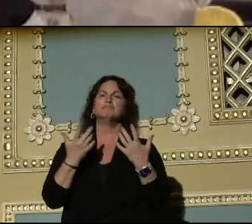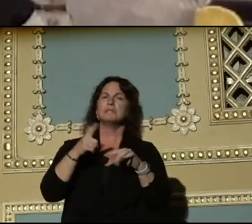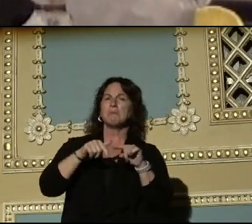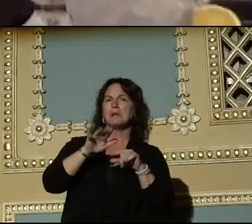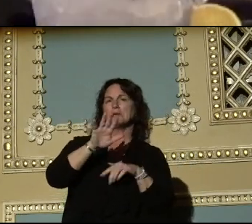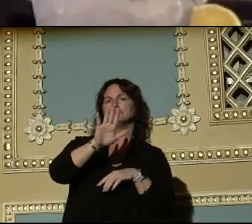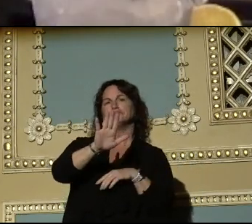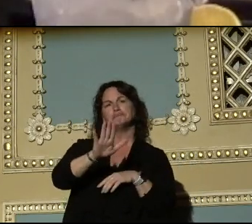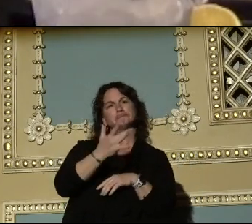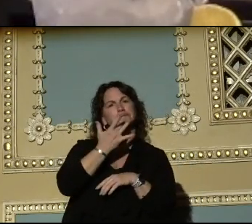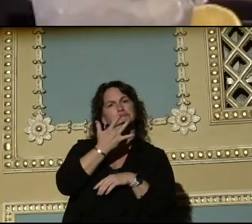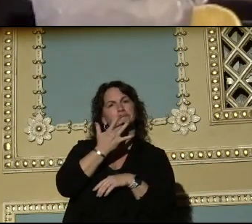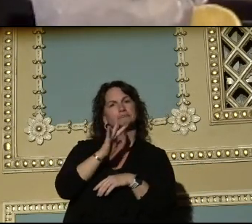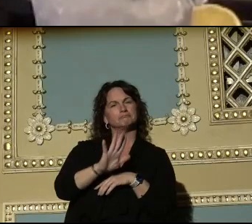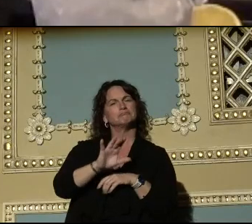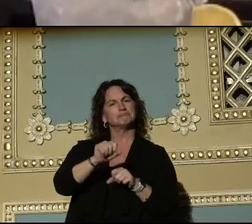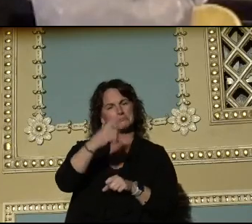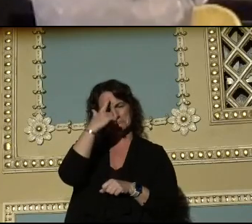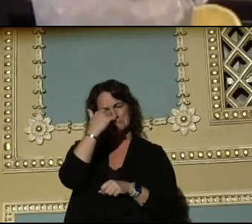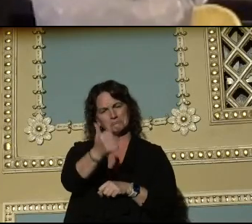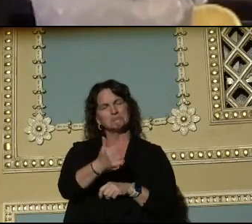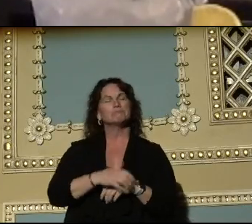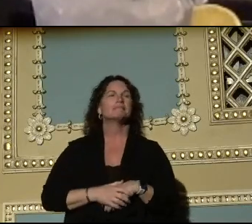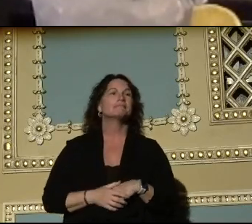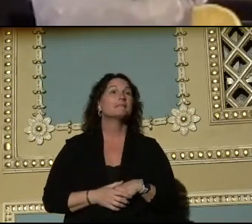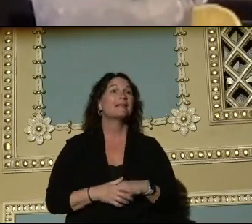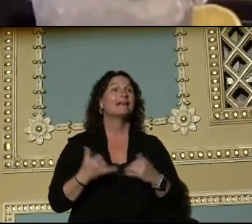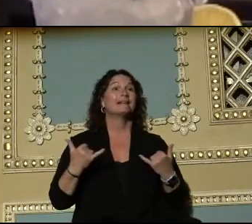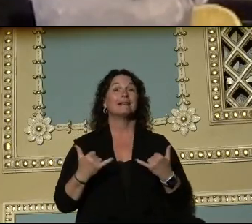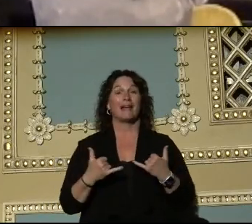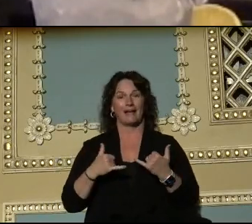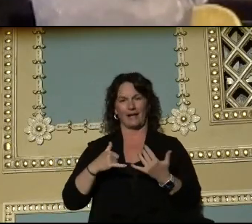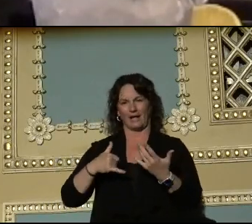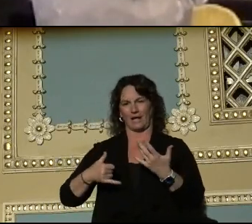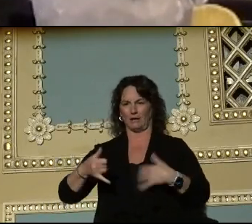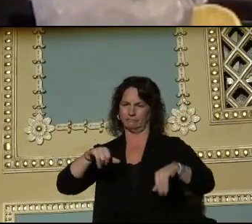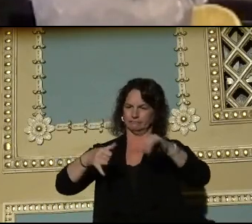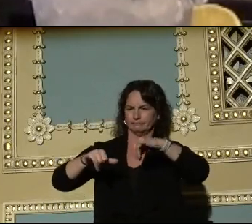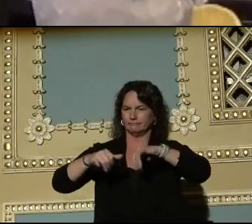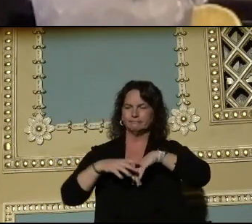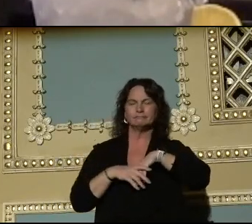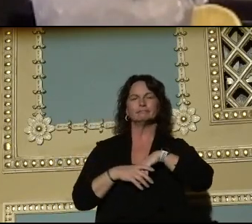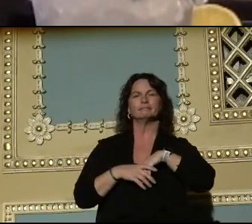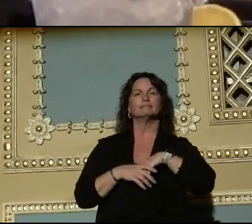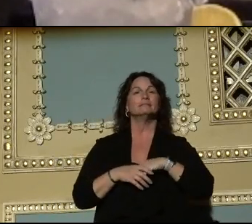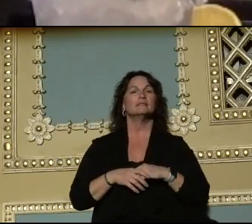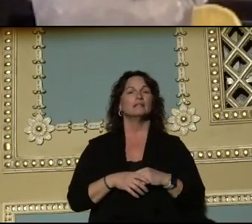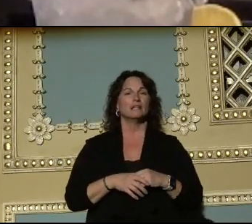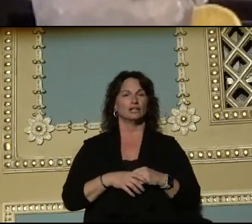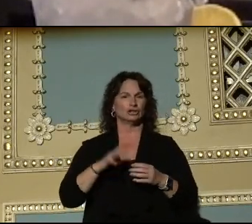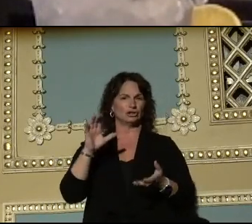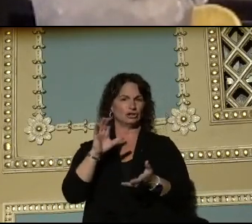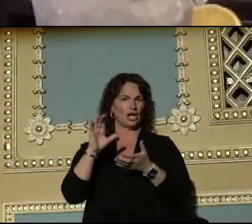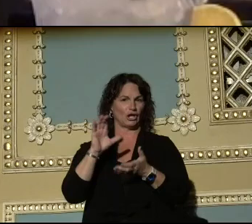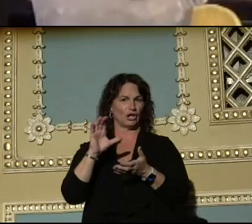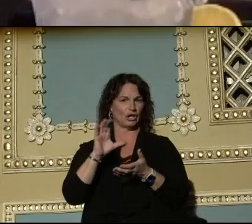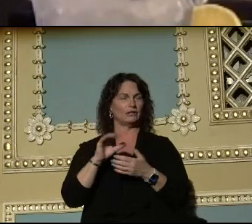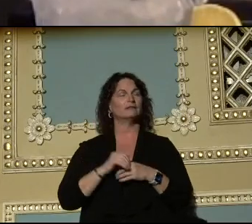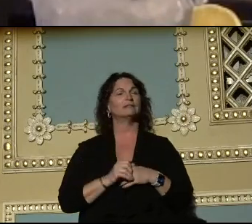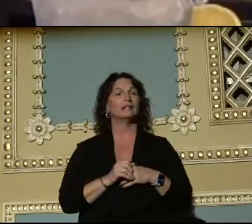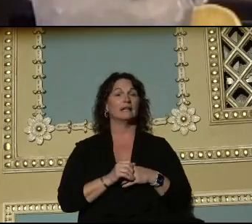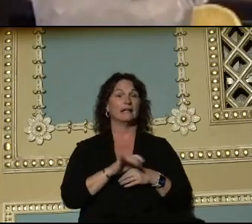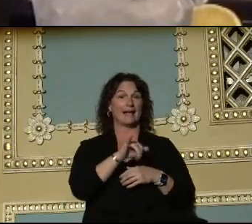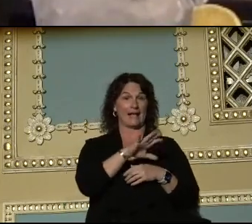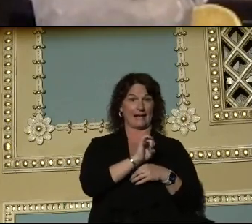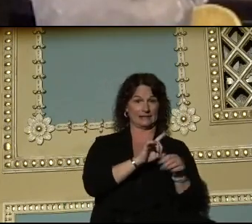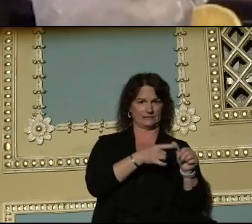you like. All right, now we are going to be mixing all of our ingredients into our shaker. You're going to want to start with a scoop of ice, and then we're